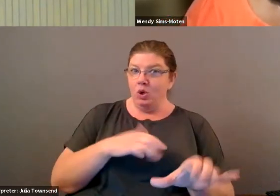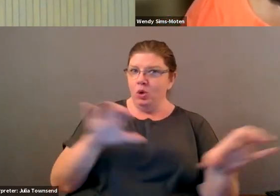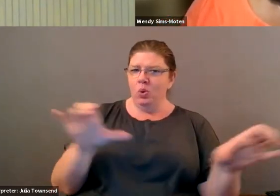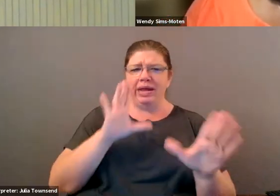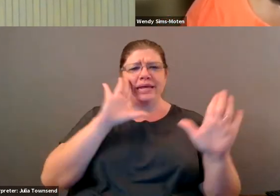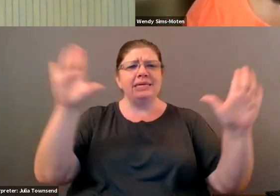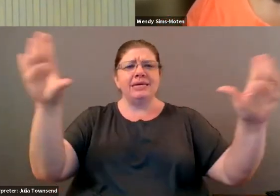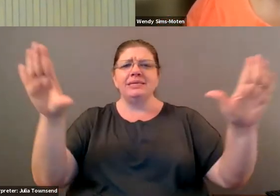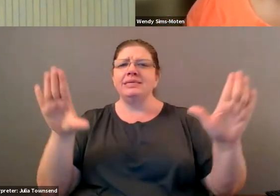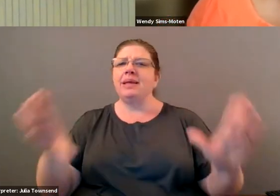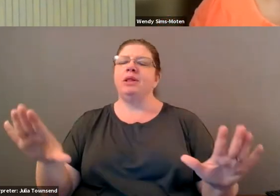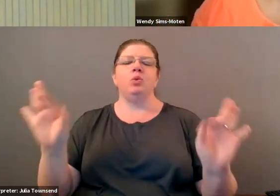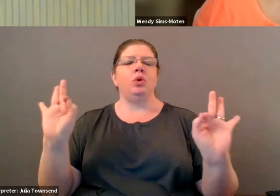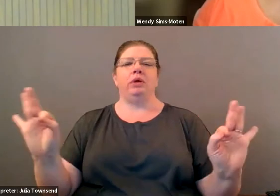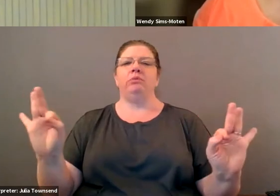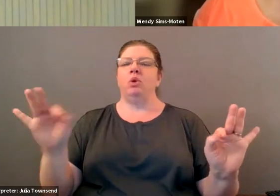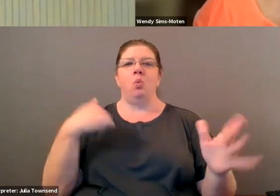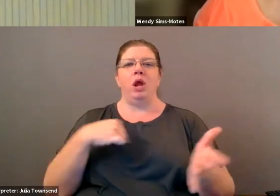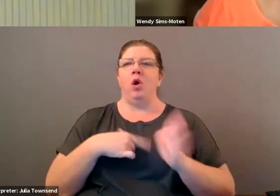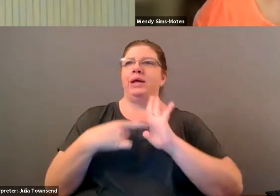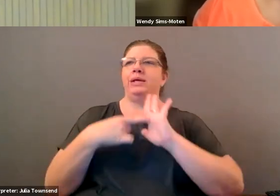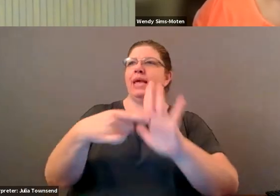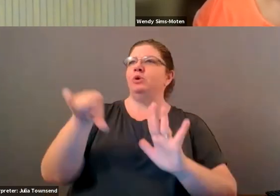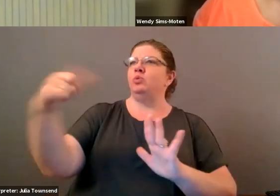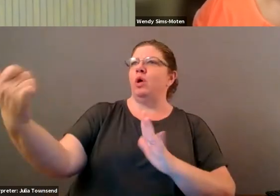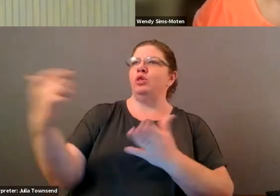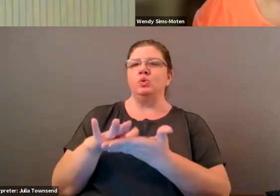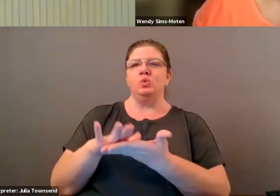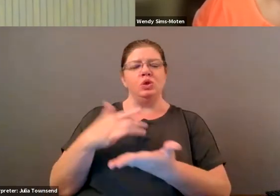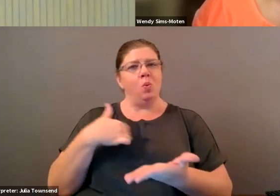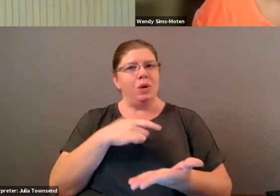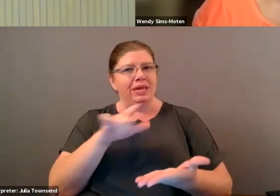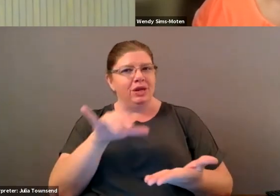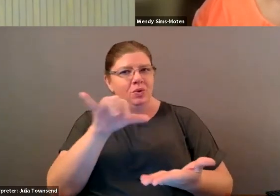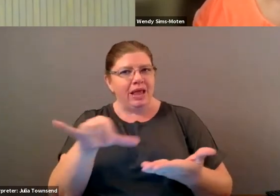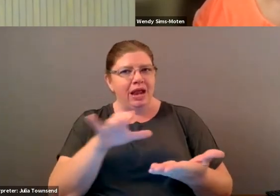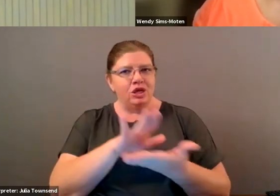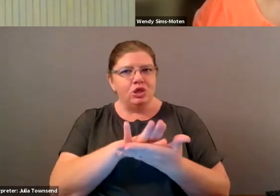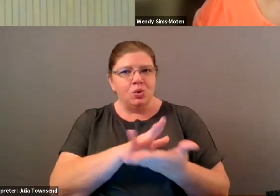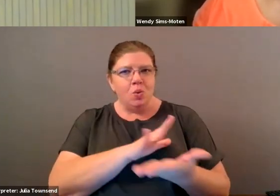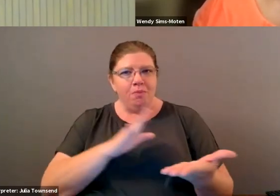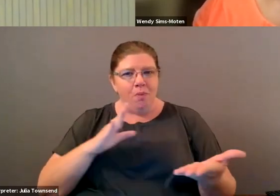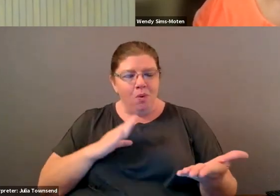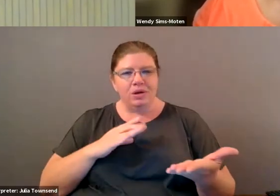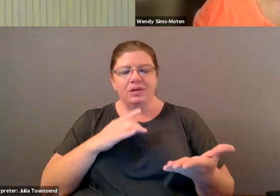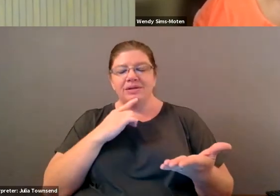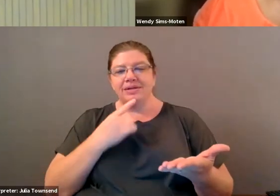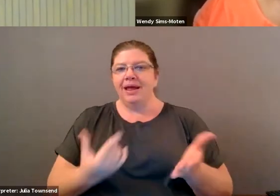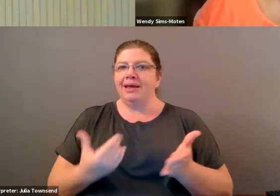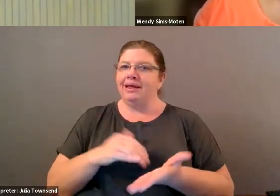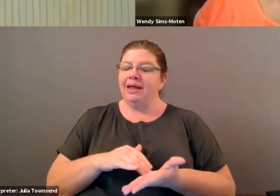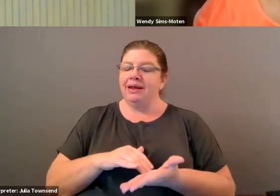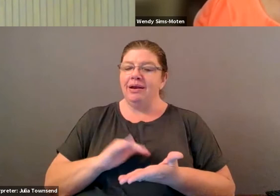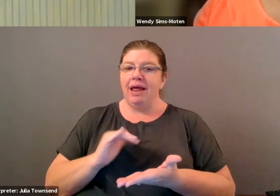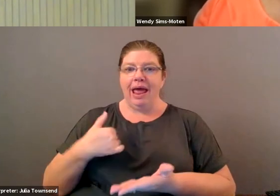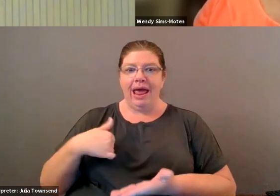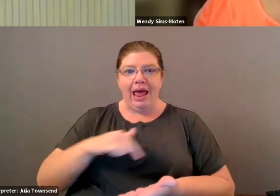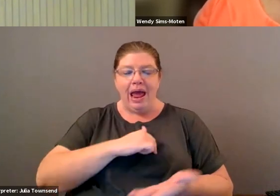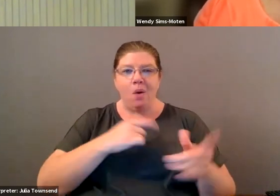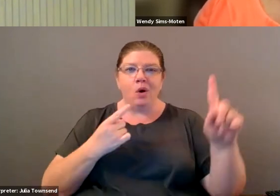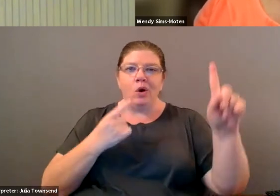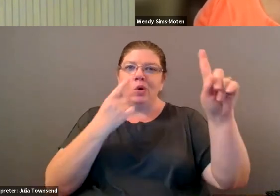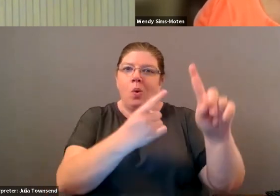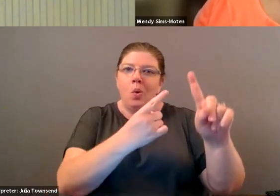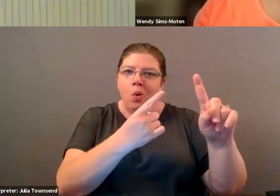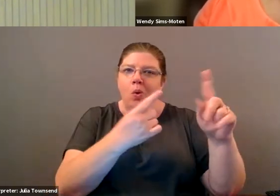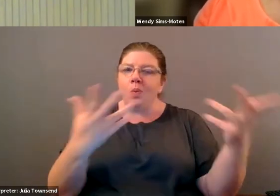exemplary. And that's what we need to be doing as a school board. And I just to reiterate, your goal of all of our goal is to keep